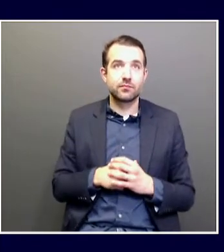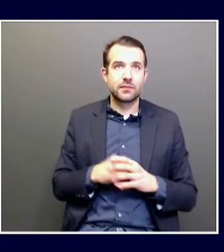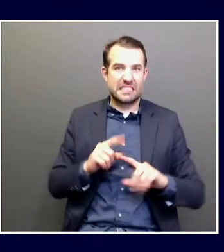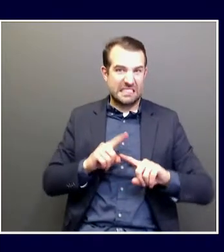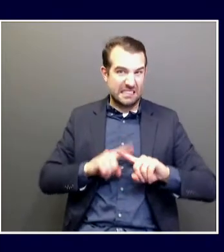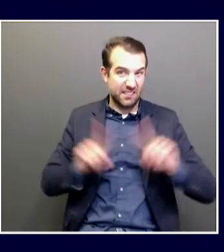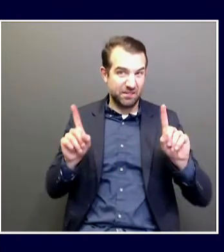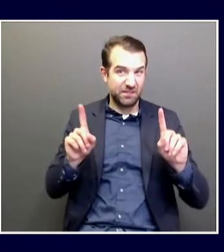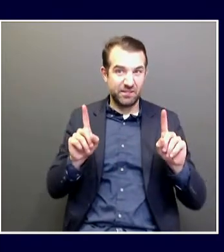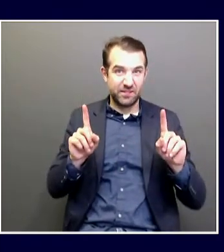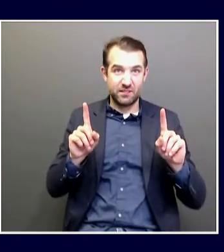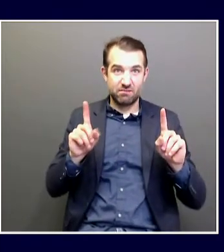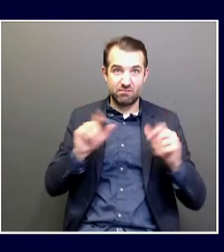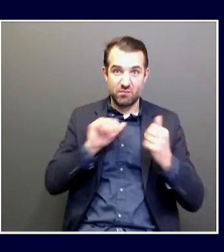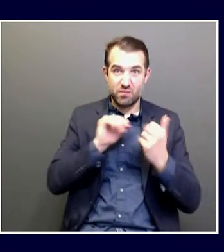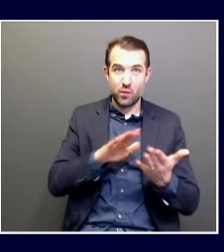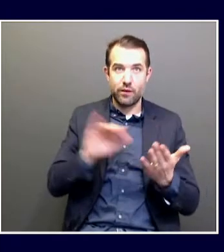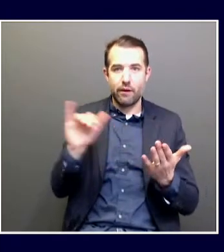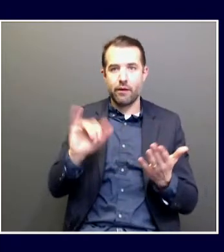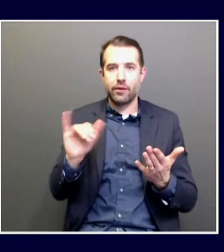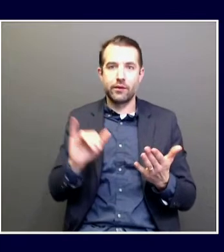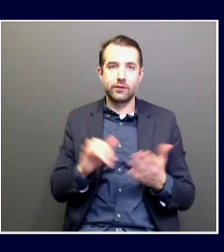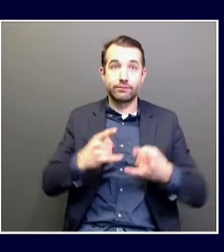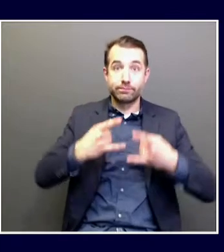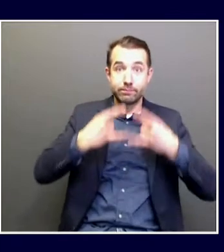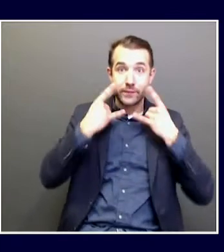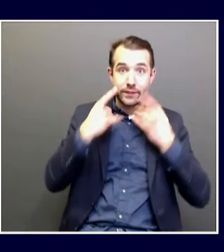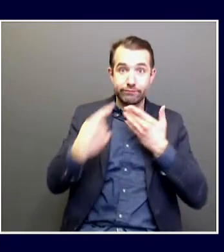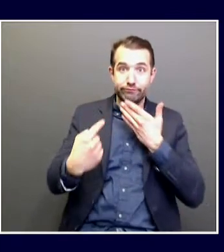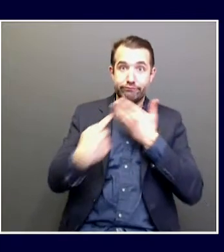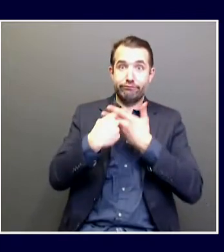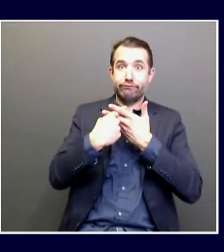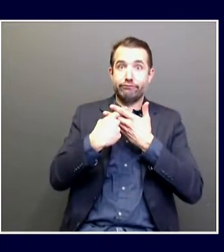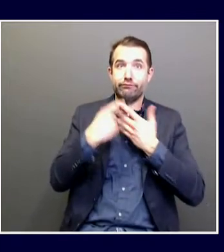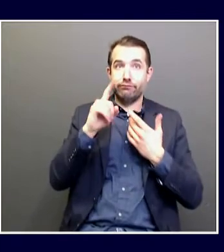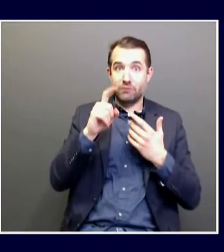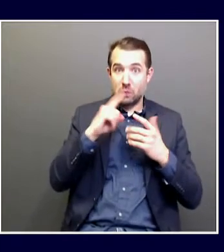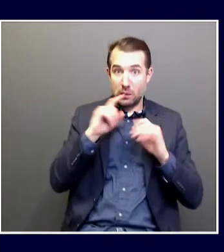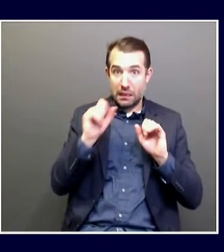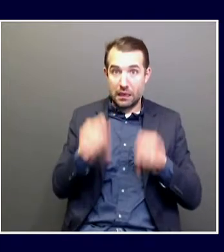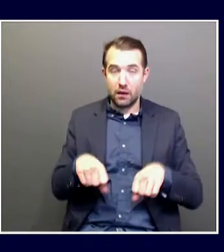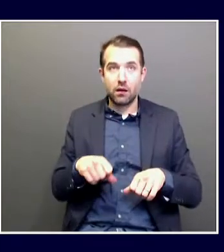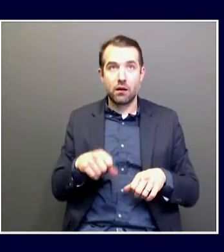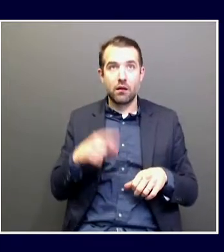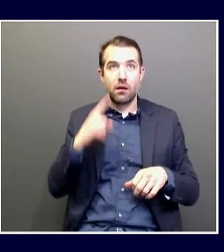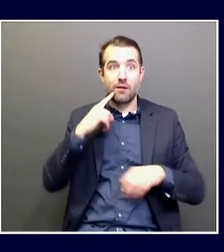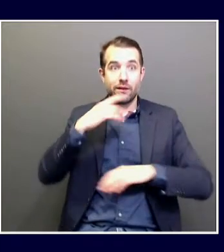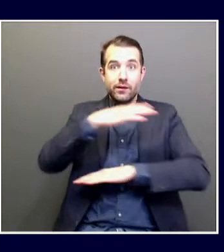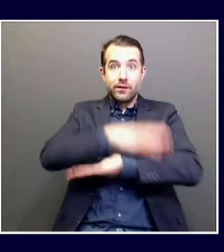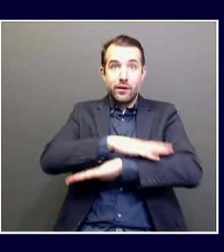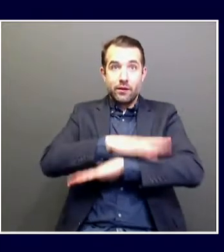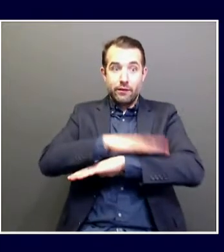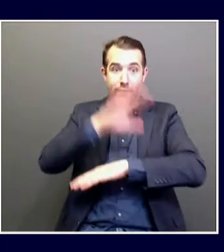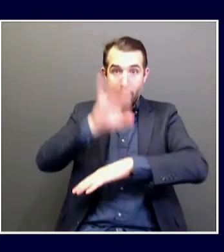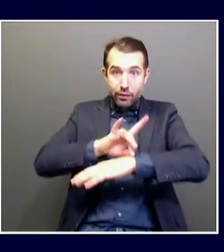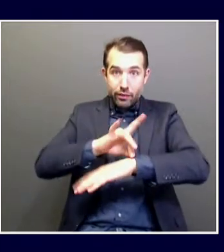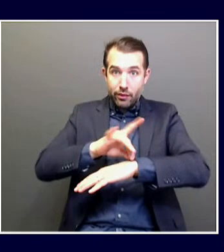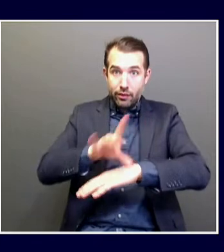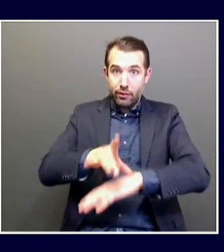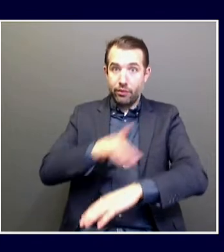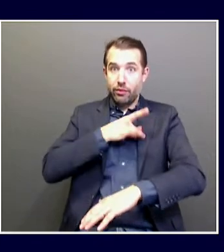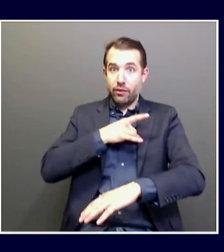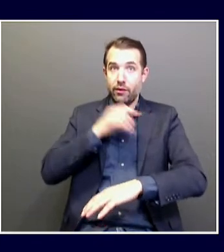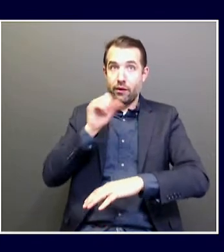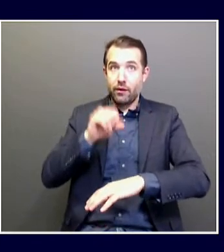it make it through masks or travel further through the air, or does it just behave differently once it's in someone's body? I'm trying to understand